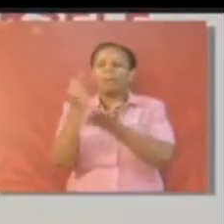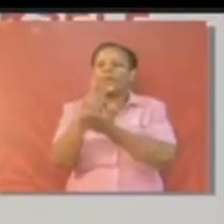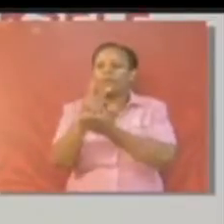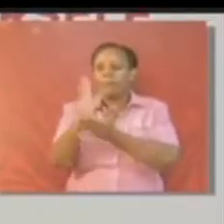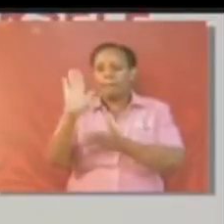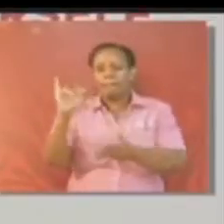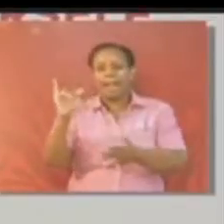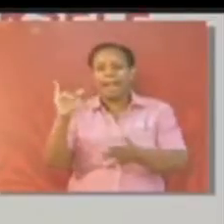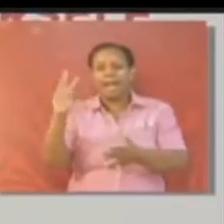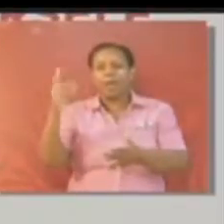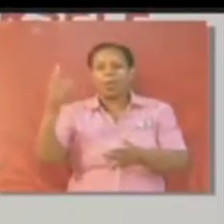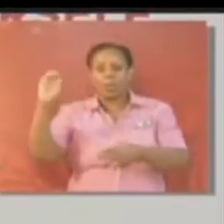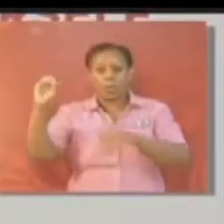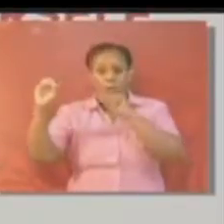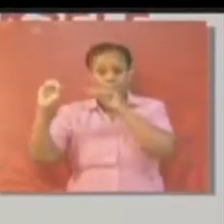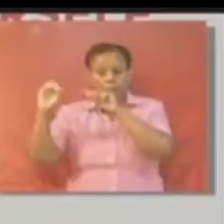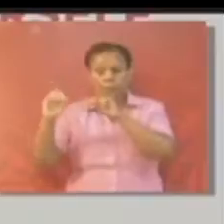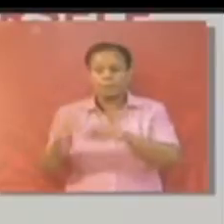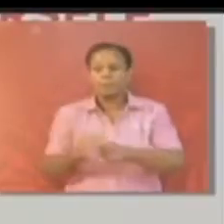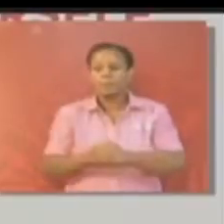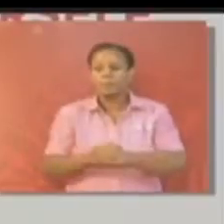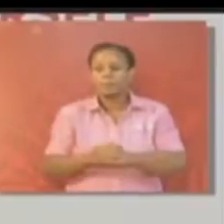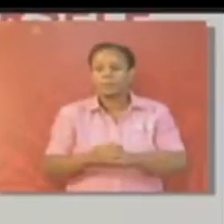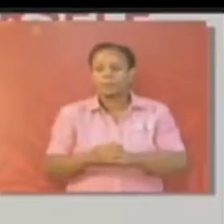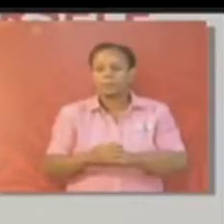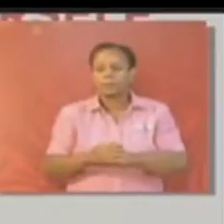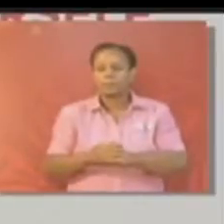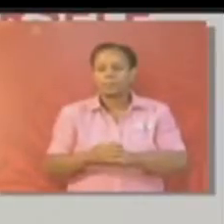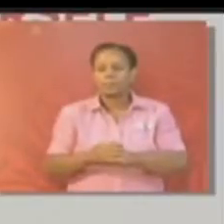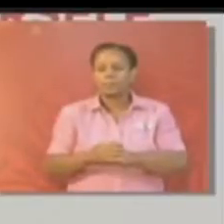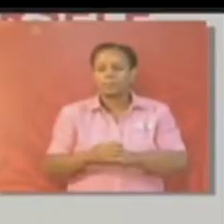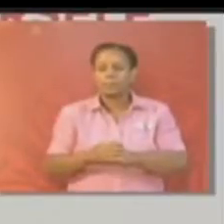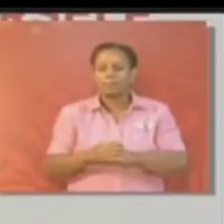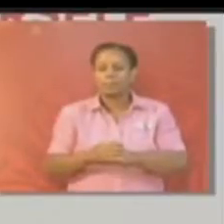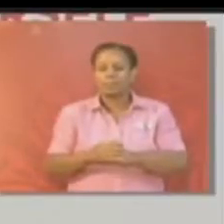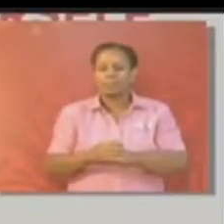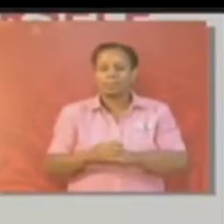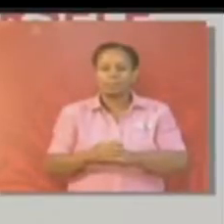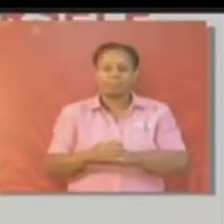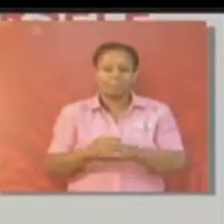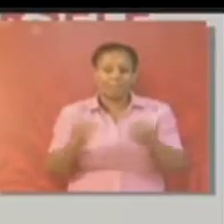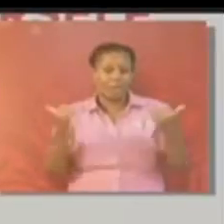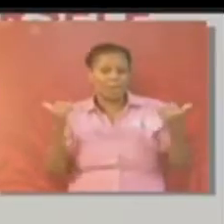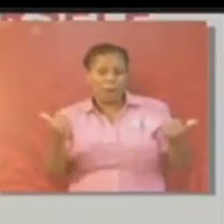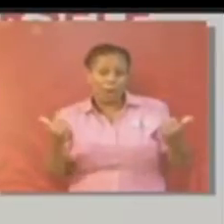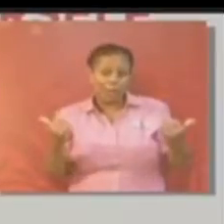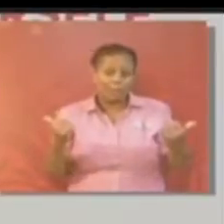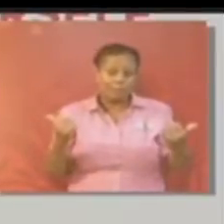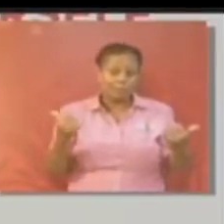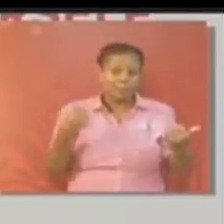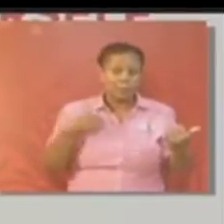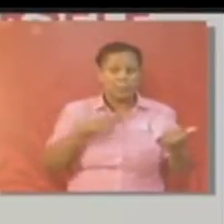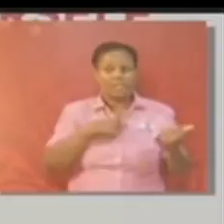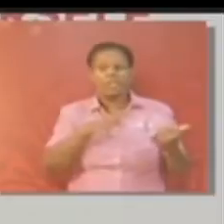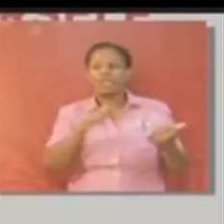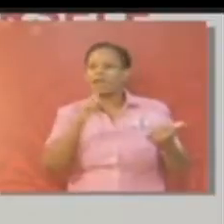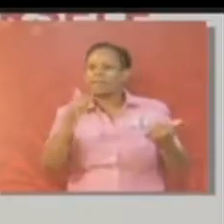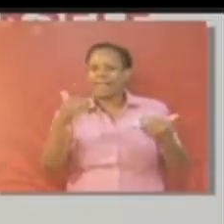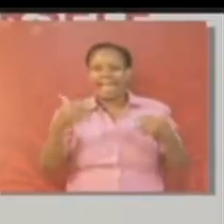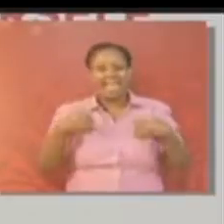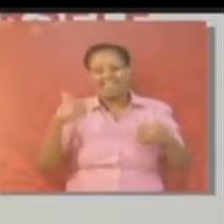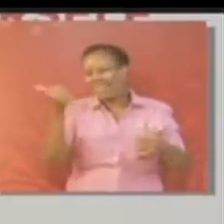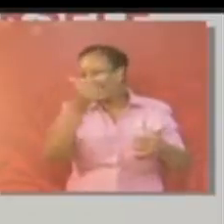Organization. To date, Saturday, the 12th of December, there is no vaccine approved